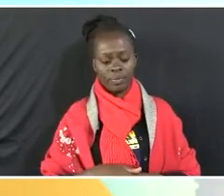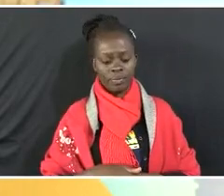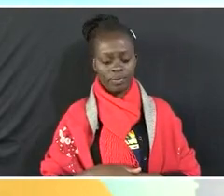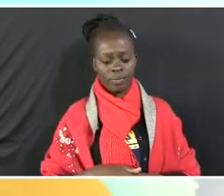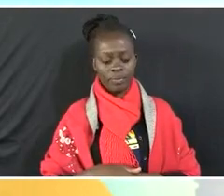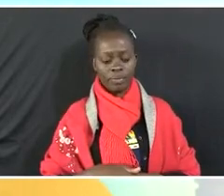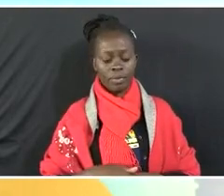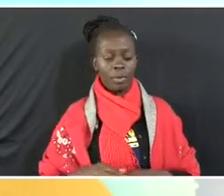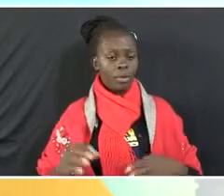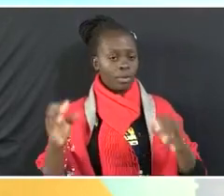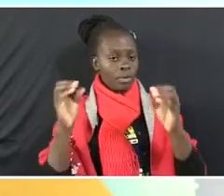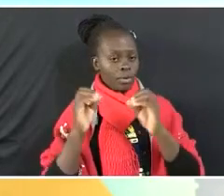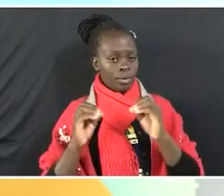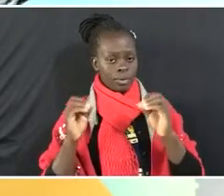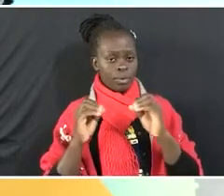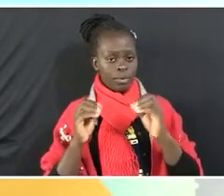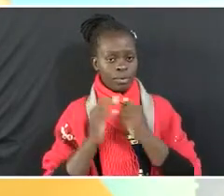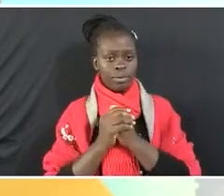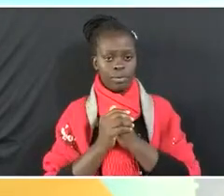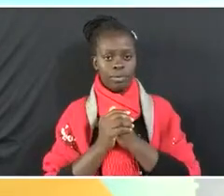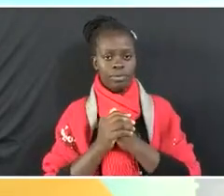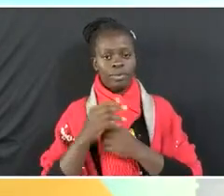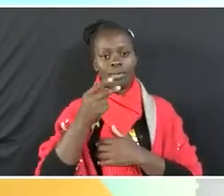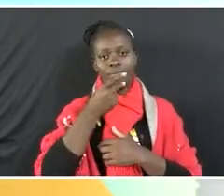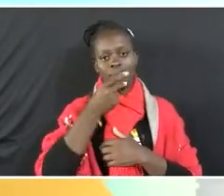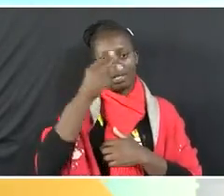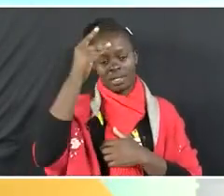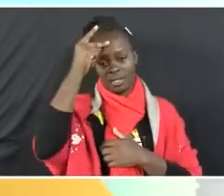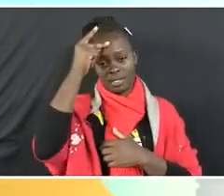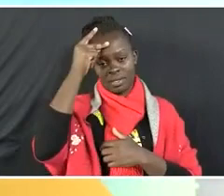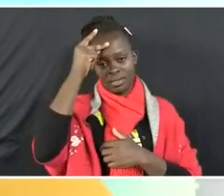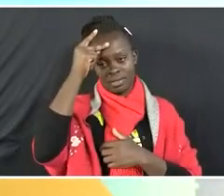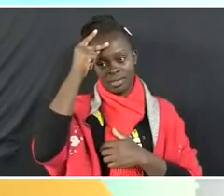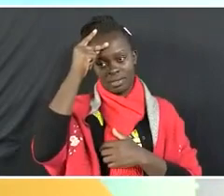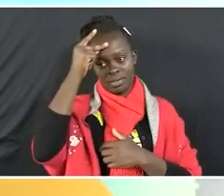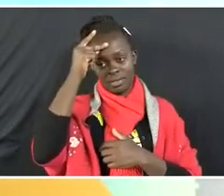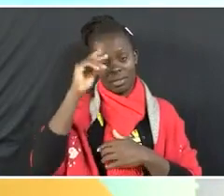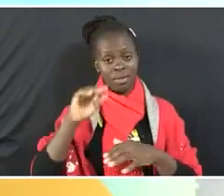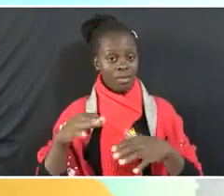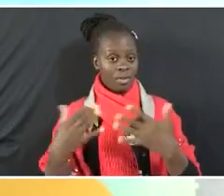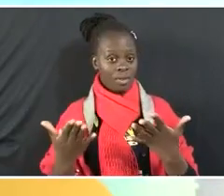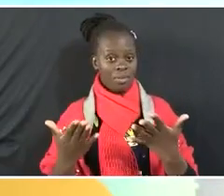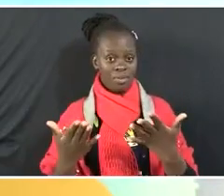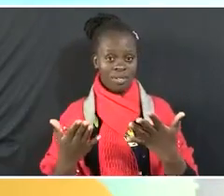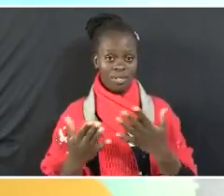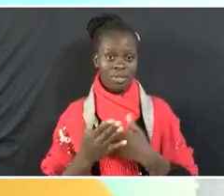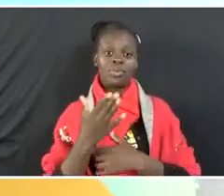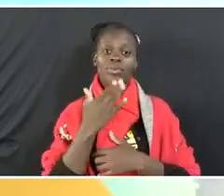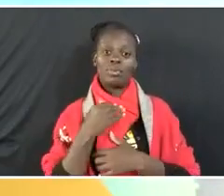Oh, or I should have asked parents. Parents, how many of you are... there's somebody plotting to kill you?